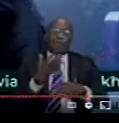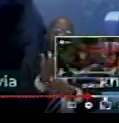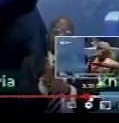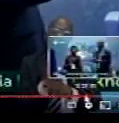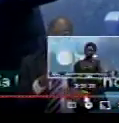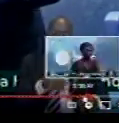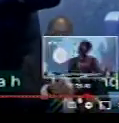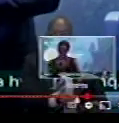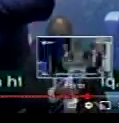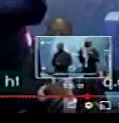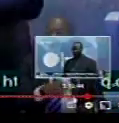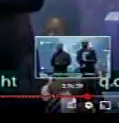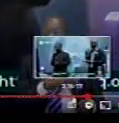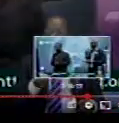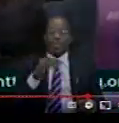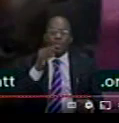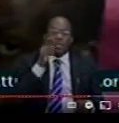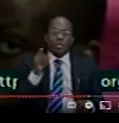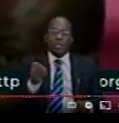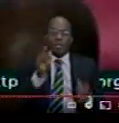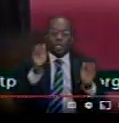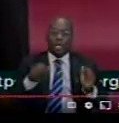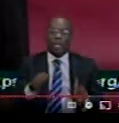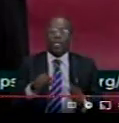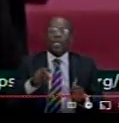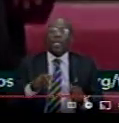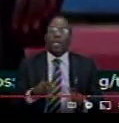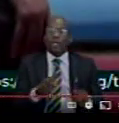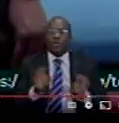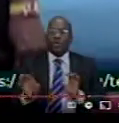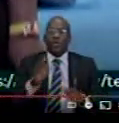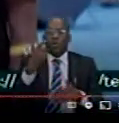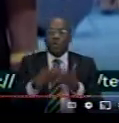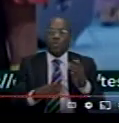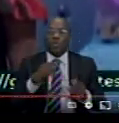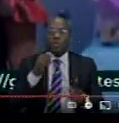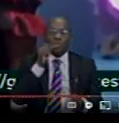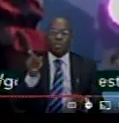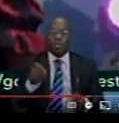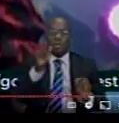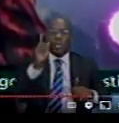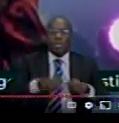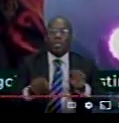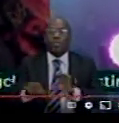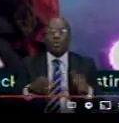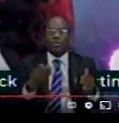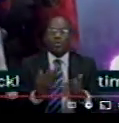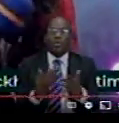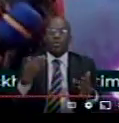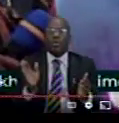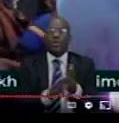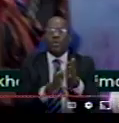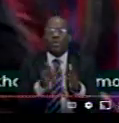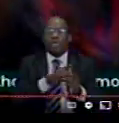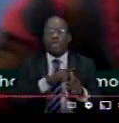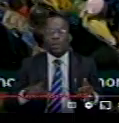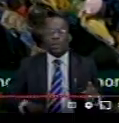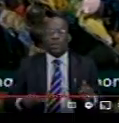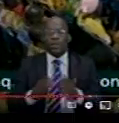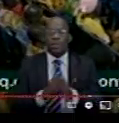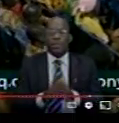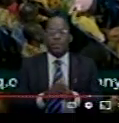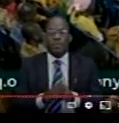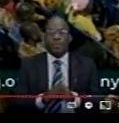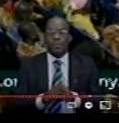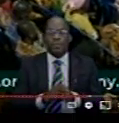you have seen her. She was doing all kinds of movements, and he's saying, "Praise the Lord." Nous allons suivre le témoignage en ligne.